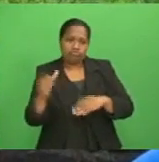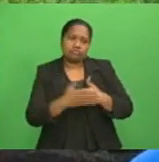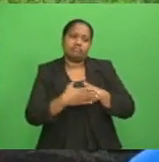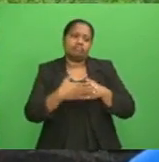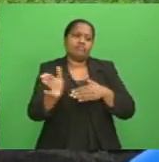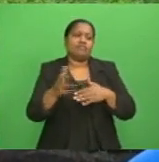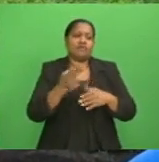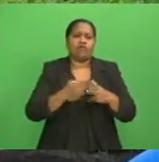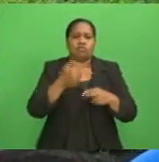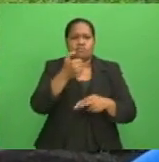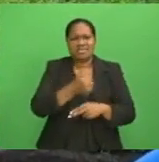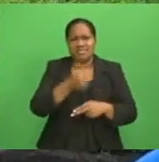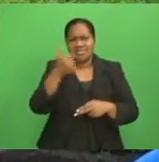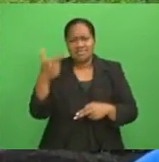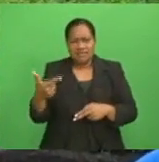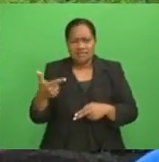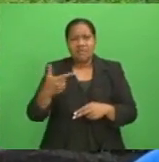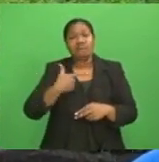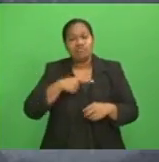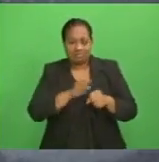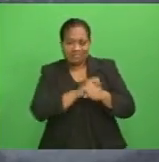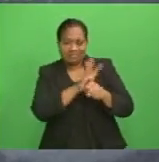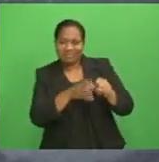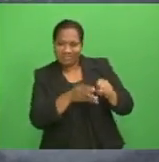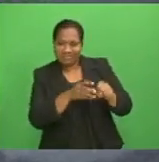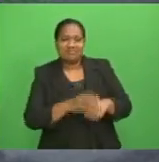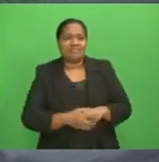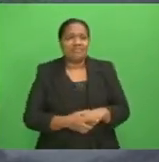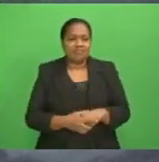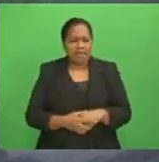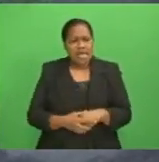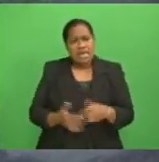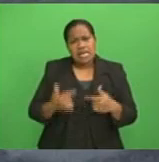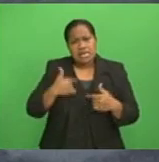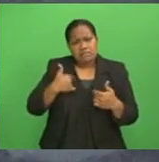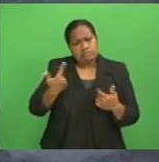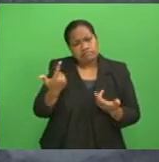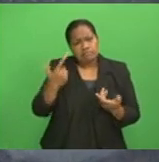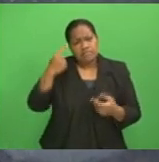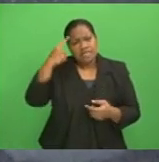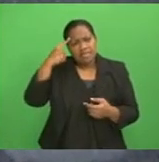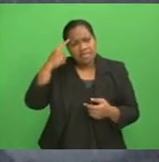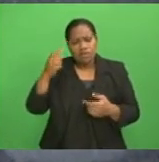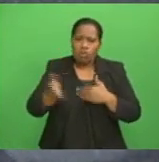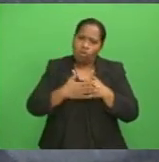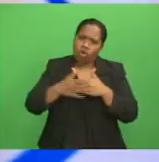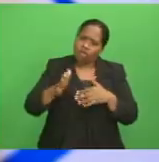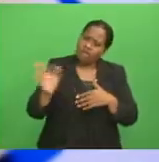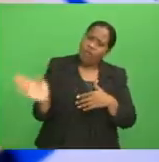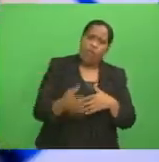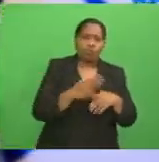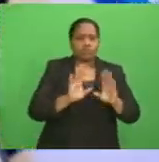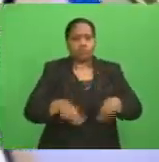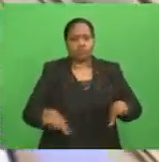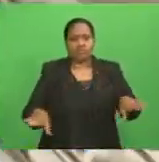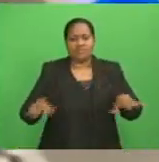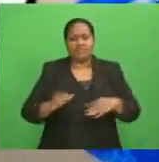7, just because of the COVID-19. I think it should be better to open for all the kids, eh?